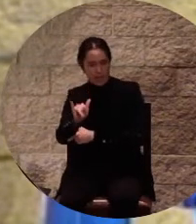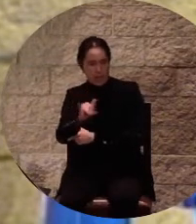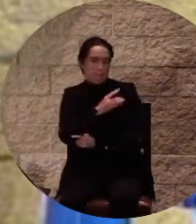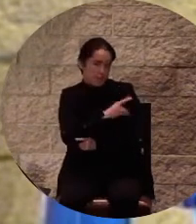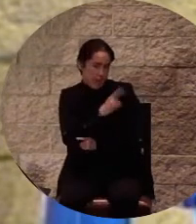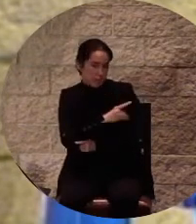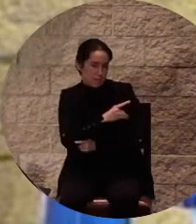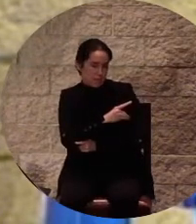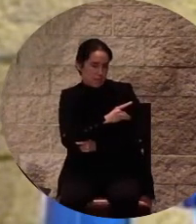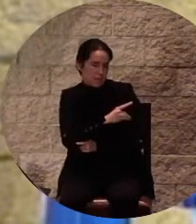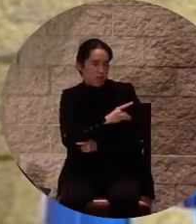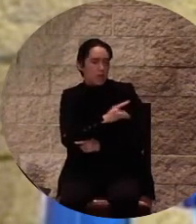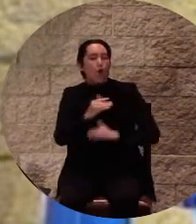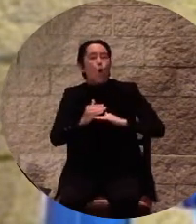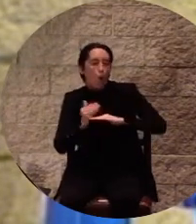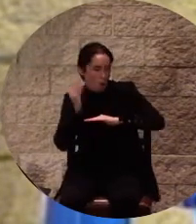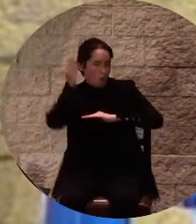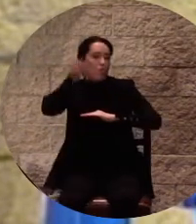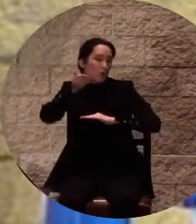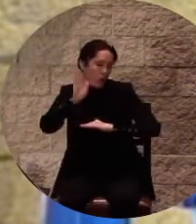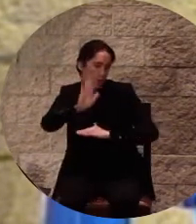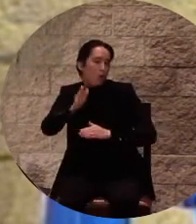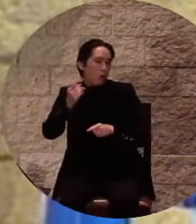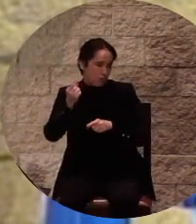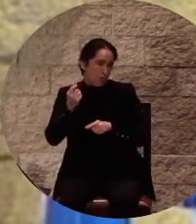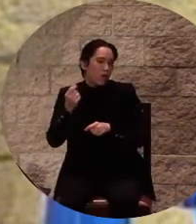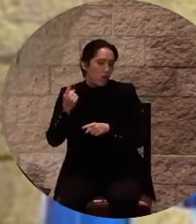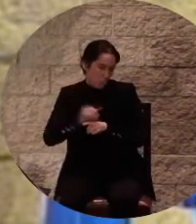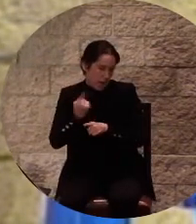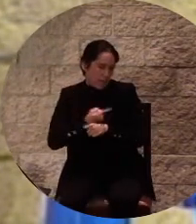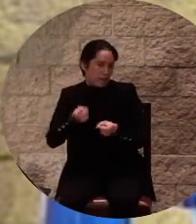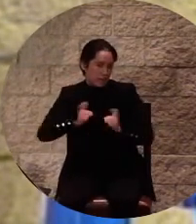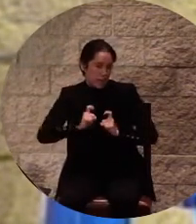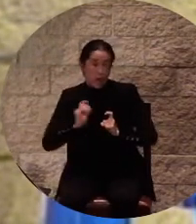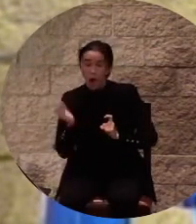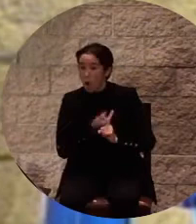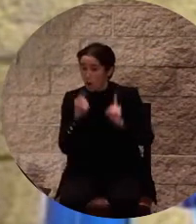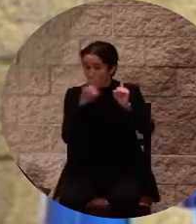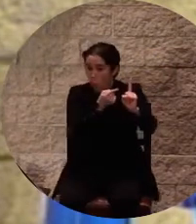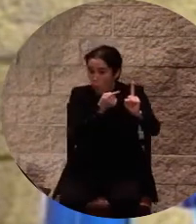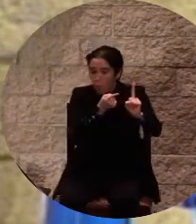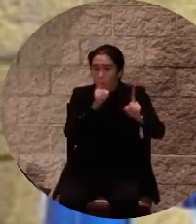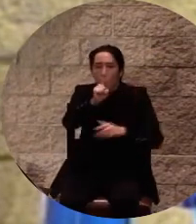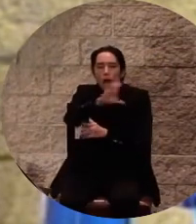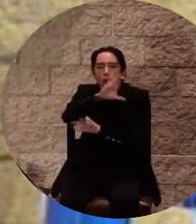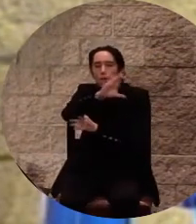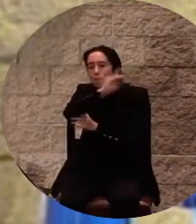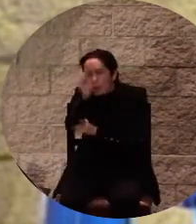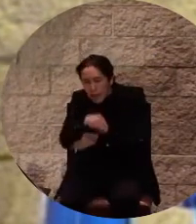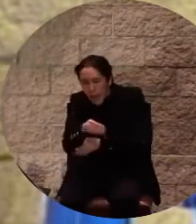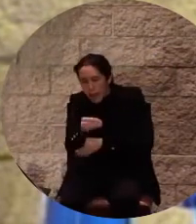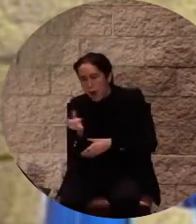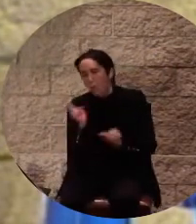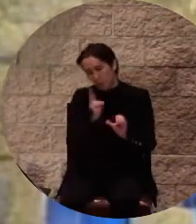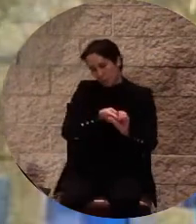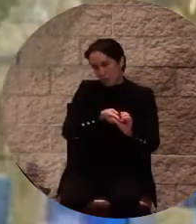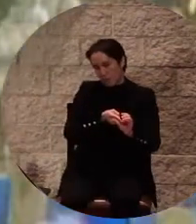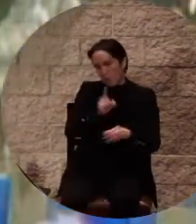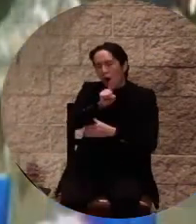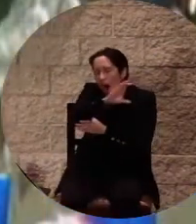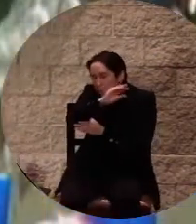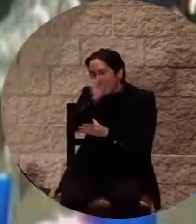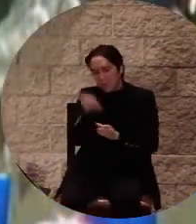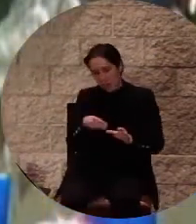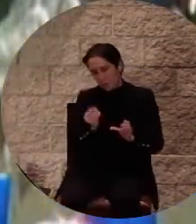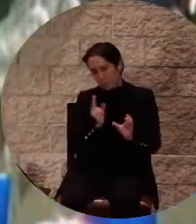normal giving. And our goal this year is 100% participation. We thank